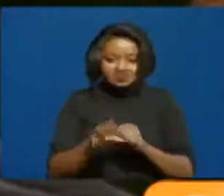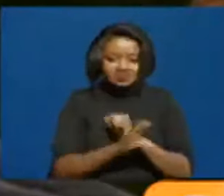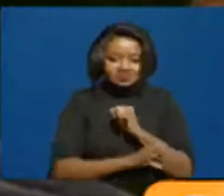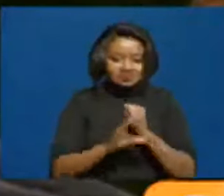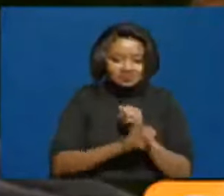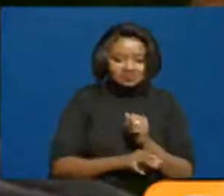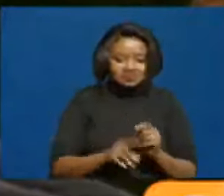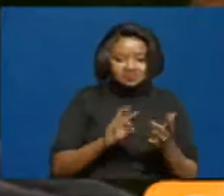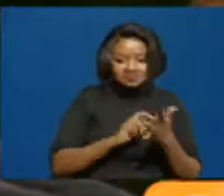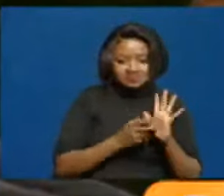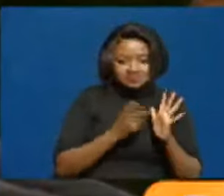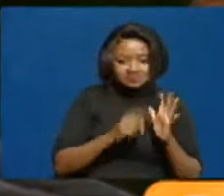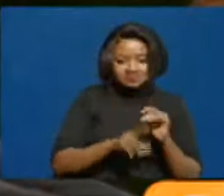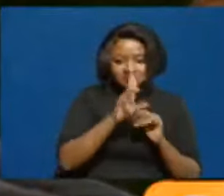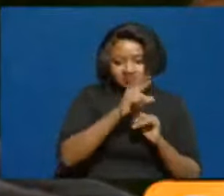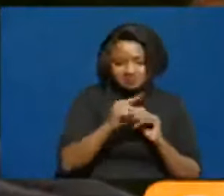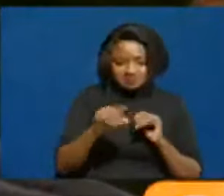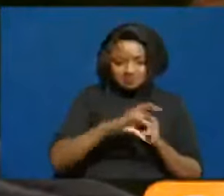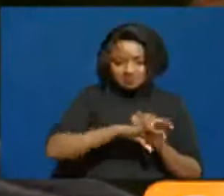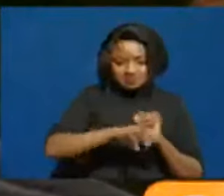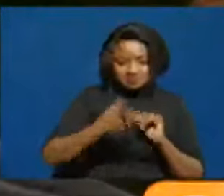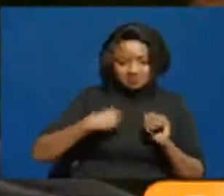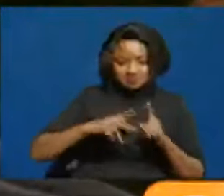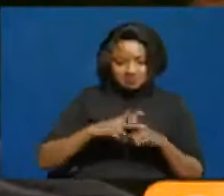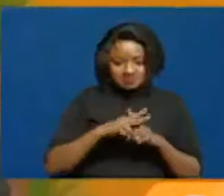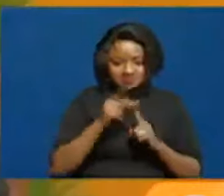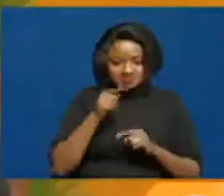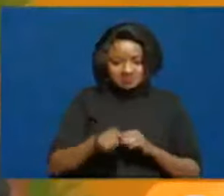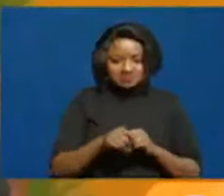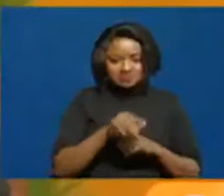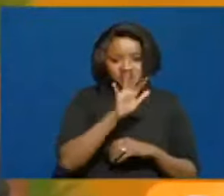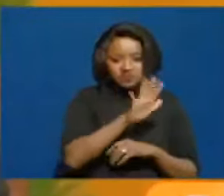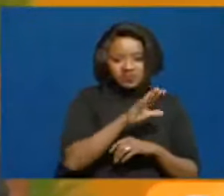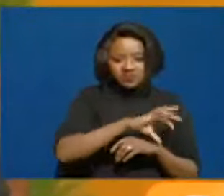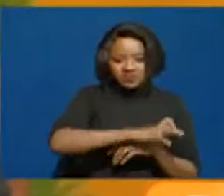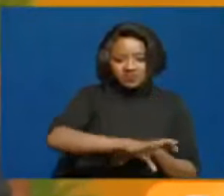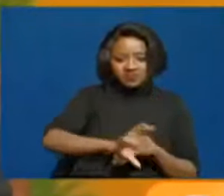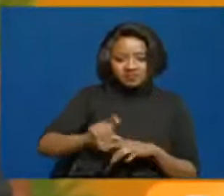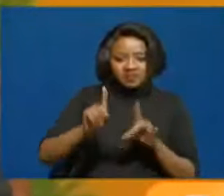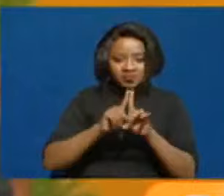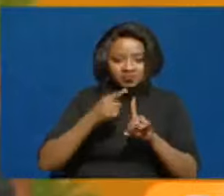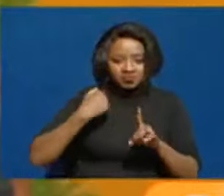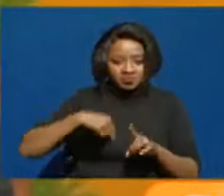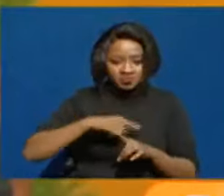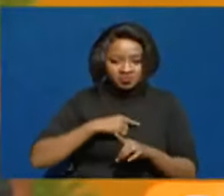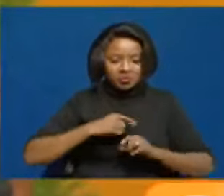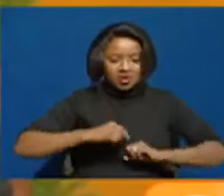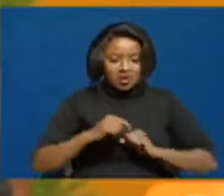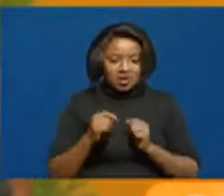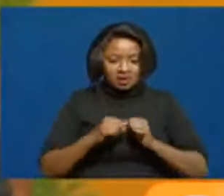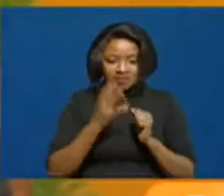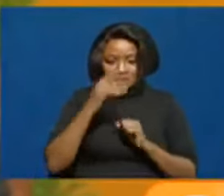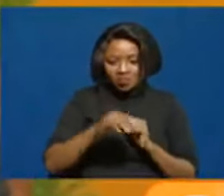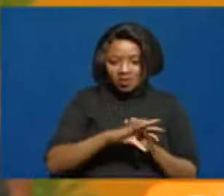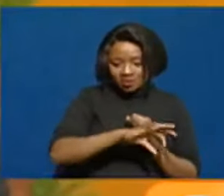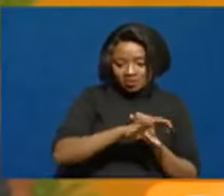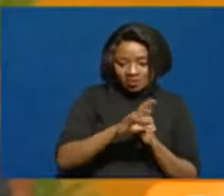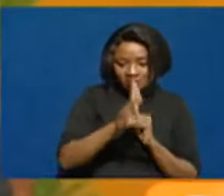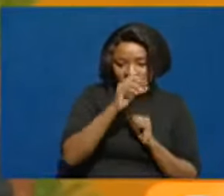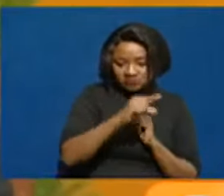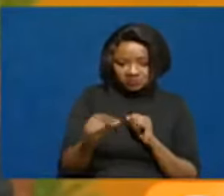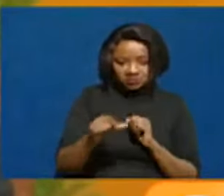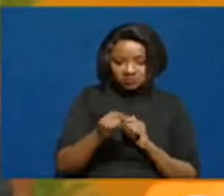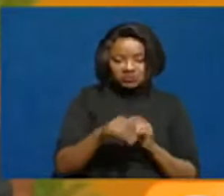Gishu County, we are piloting this in 5 counties, and we are glad that Uasin Gishu is one of the 5 counties, the others